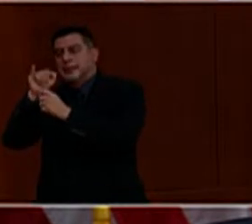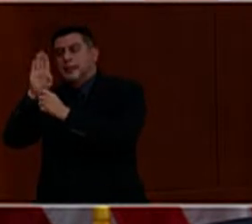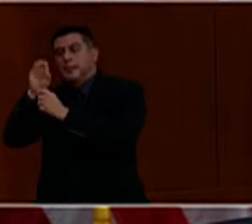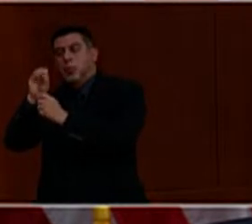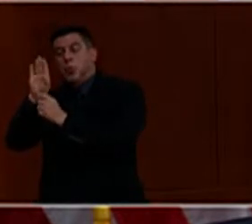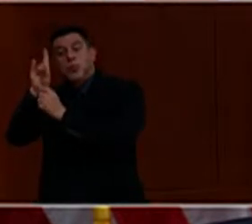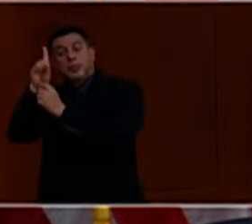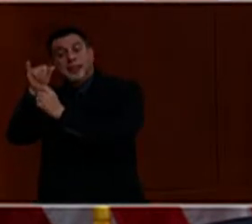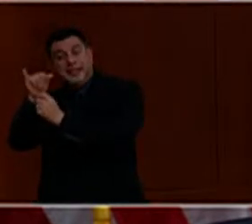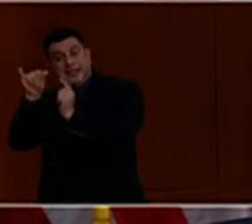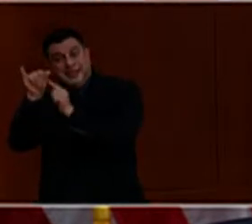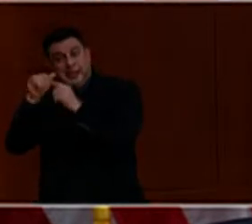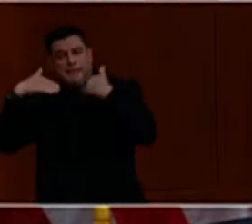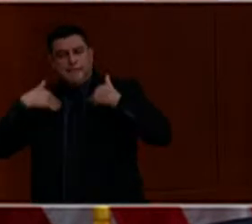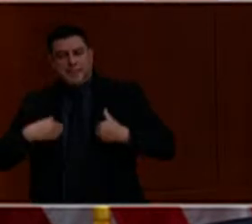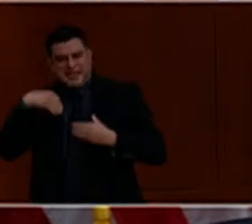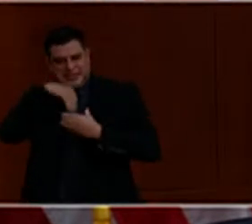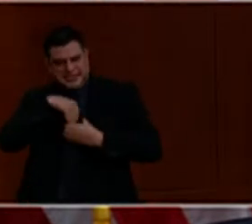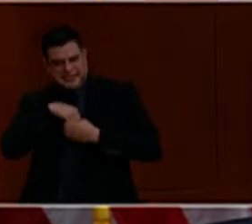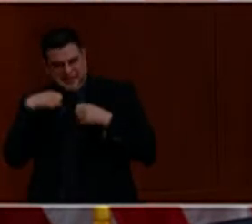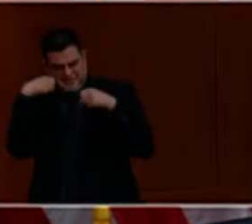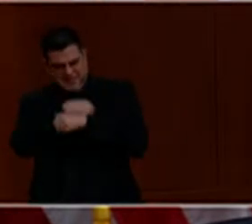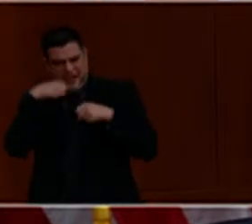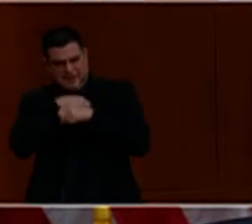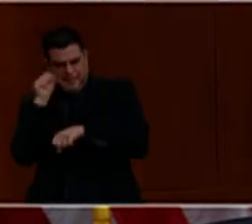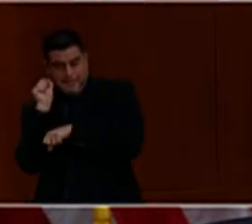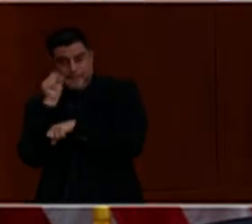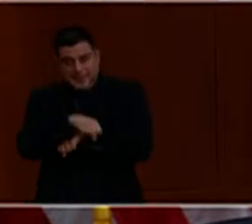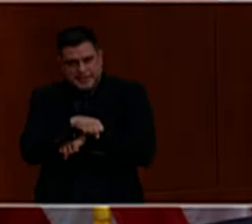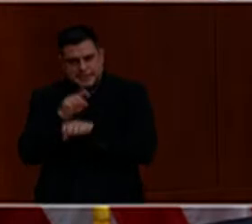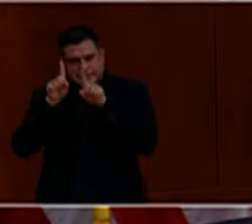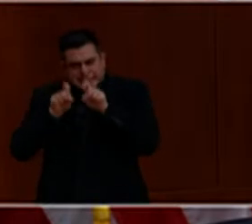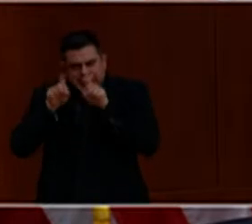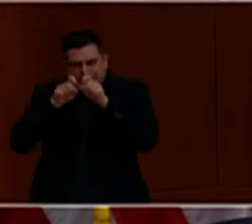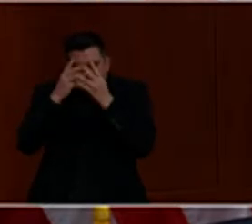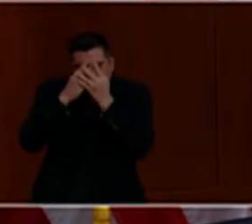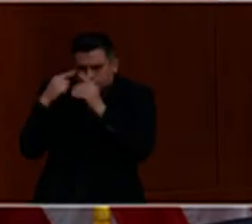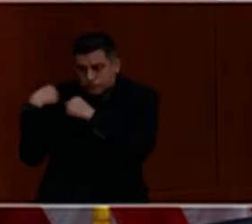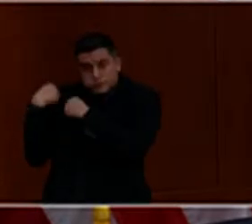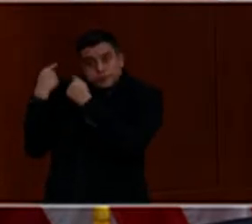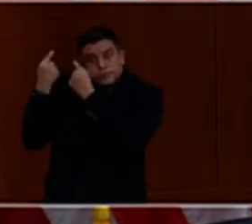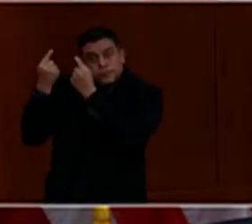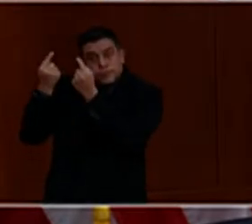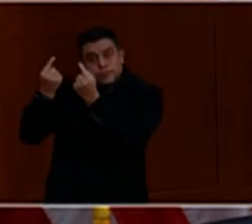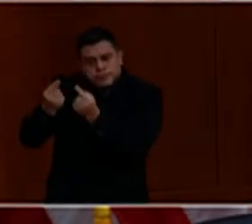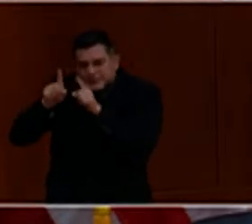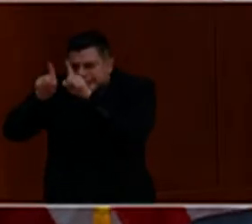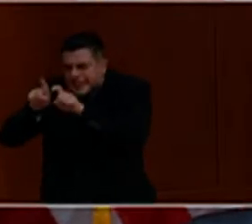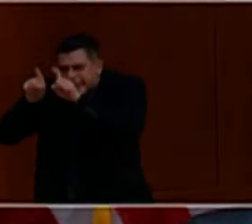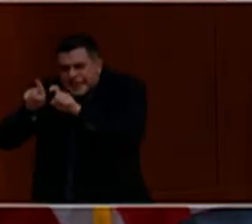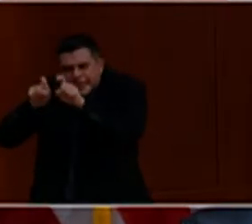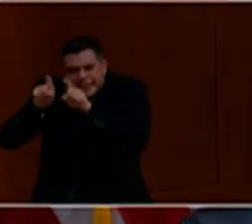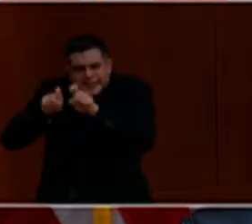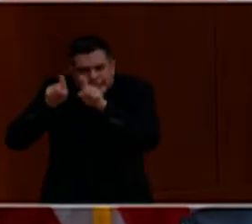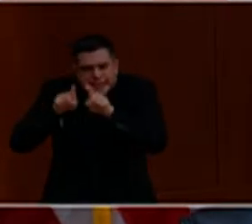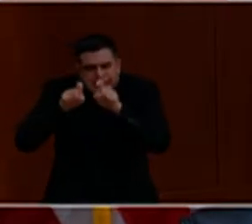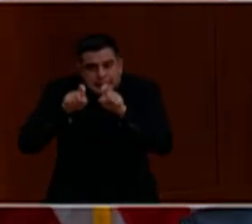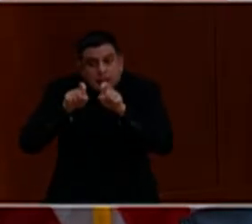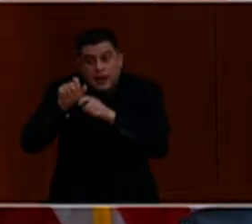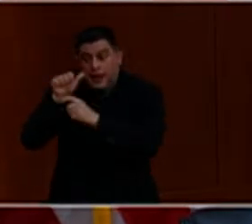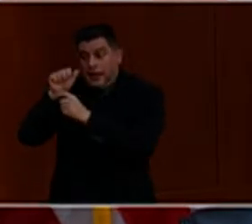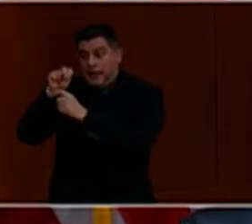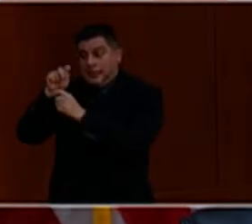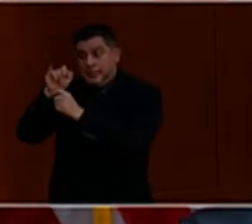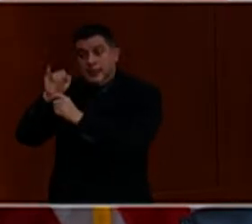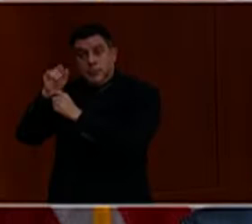the present, every day we've had at least 20% of those testing for antibodies test positive for